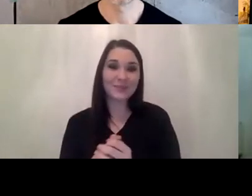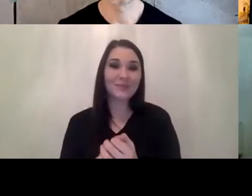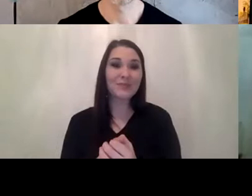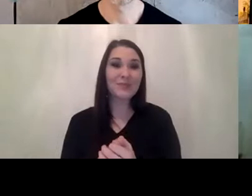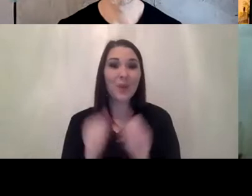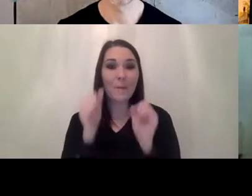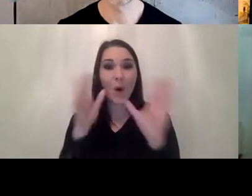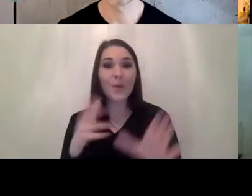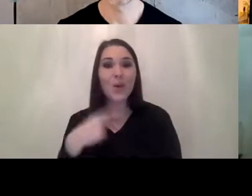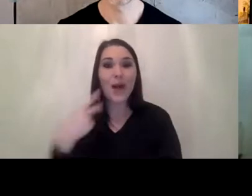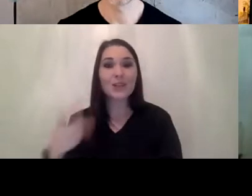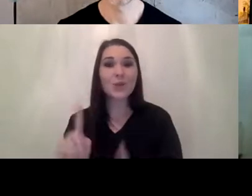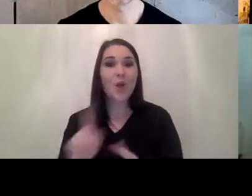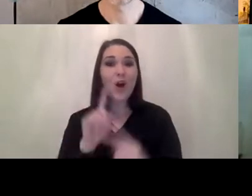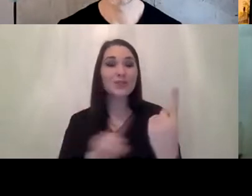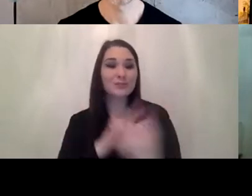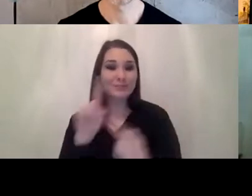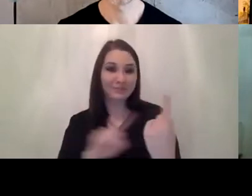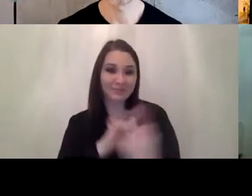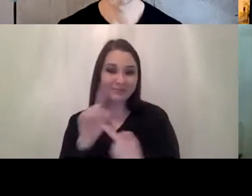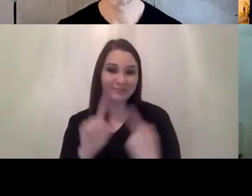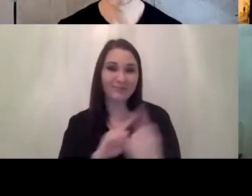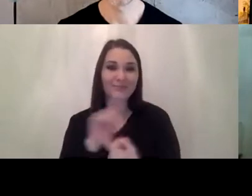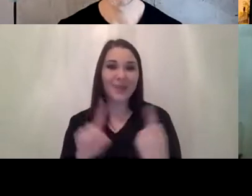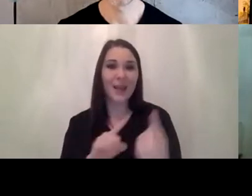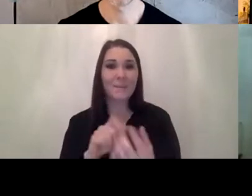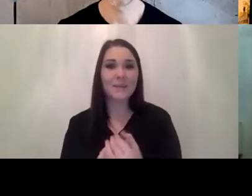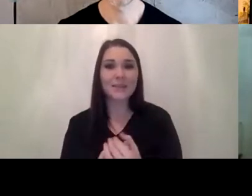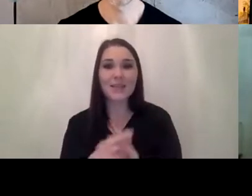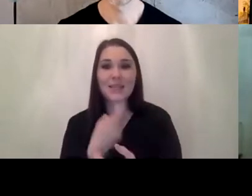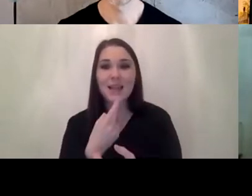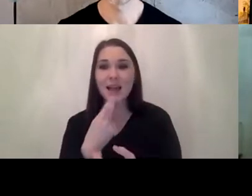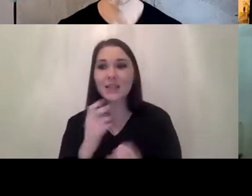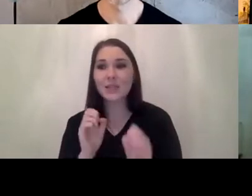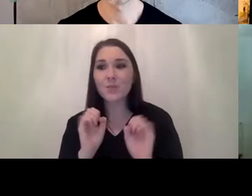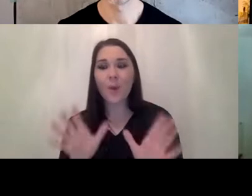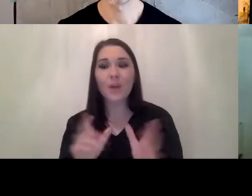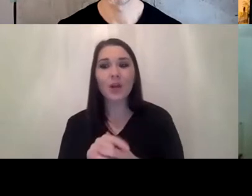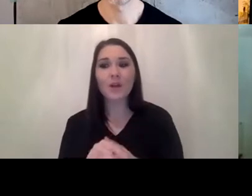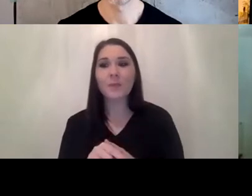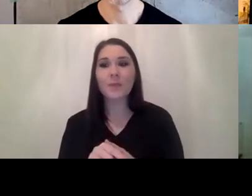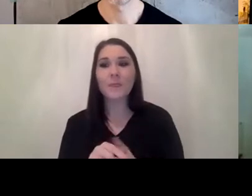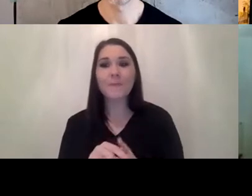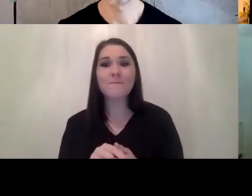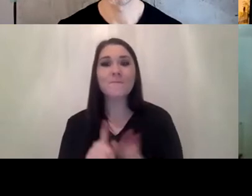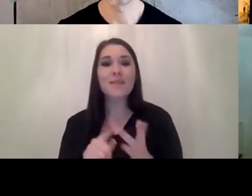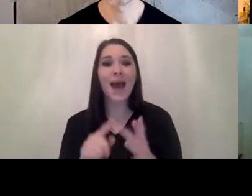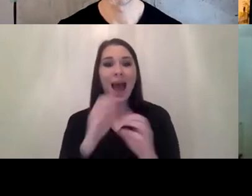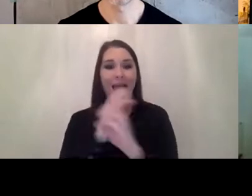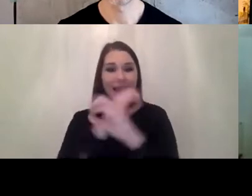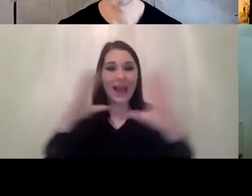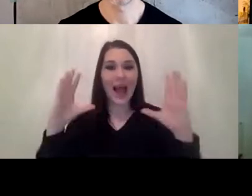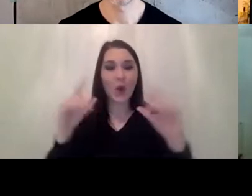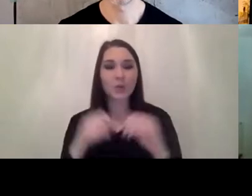Skype, Zoom, or Microsoft Teams. The second most popular was real-time collaboration, such as Miro, Bureau, or iCloud. And the